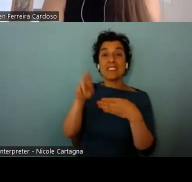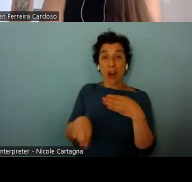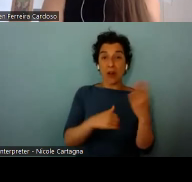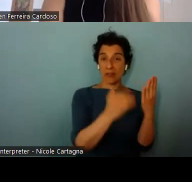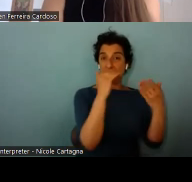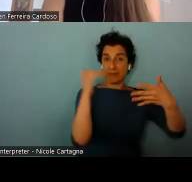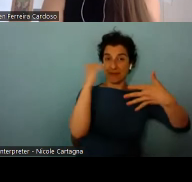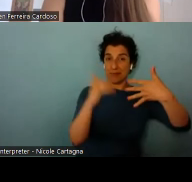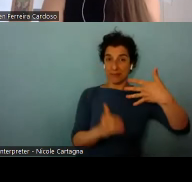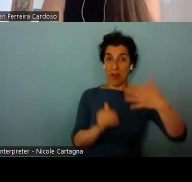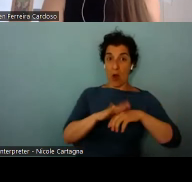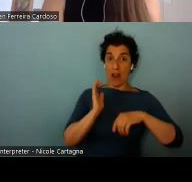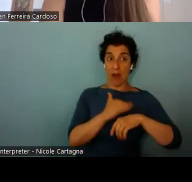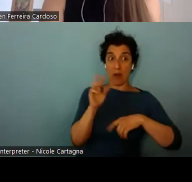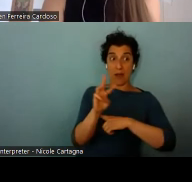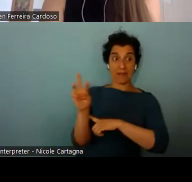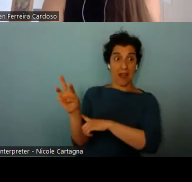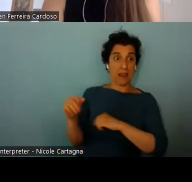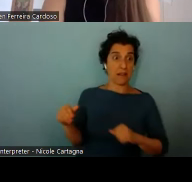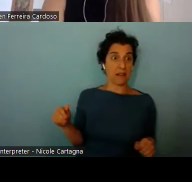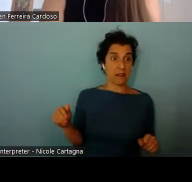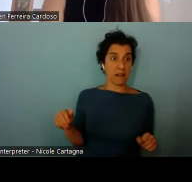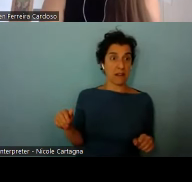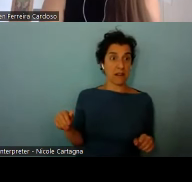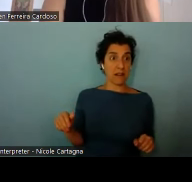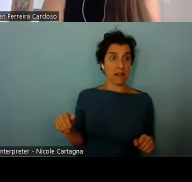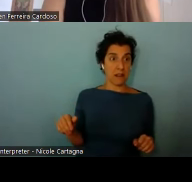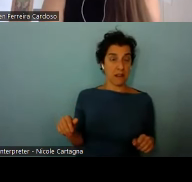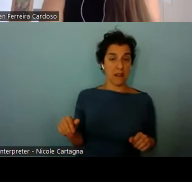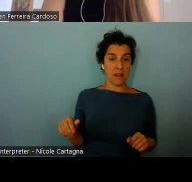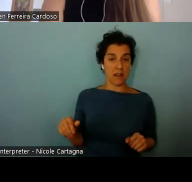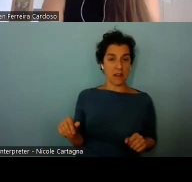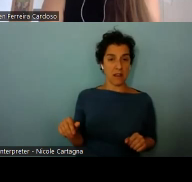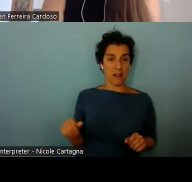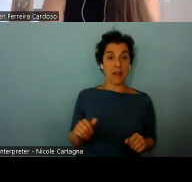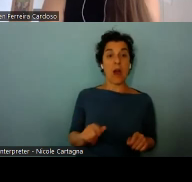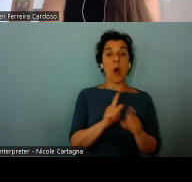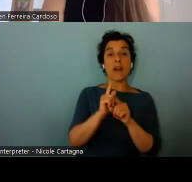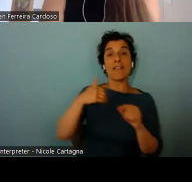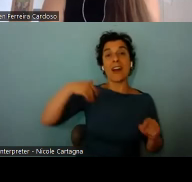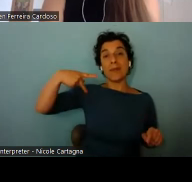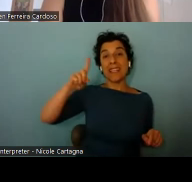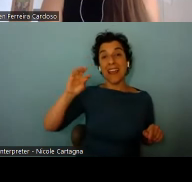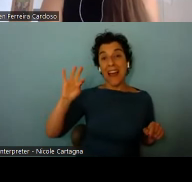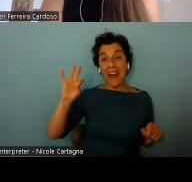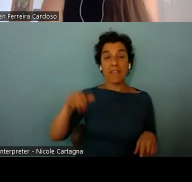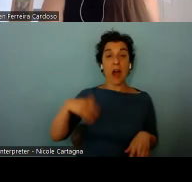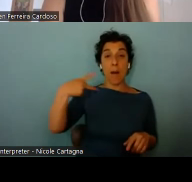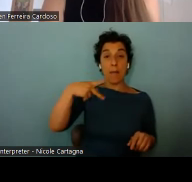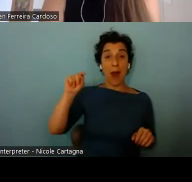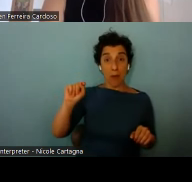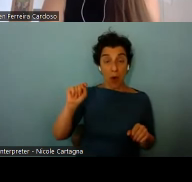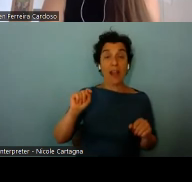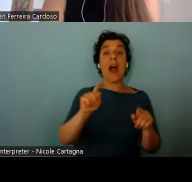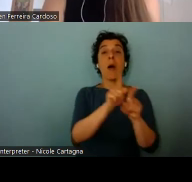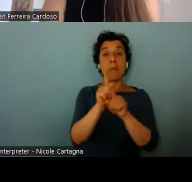website that anyone could access at any time. They both have PDFs of PowerPoints. They're accompanied by webinars